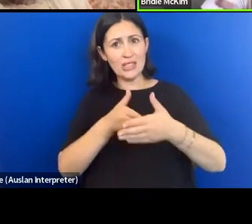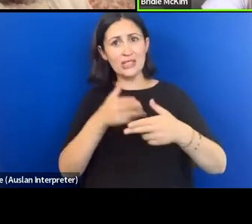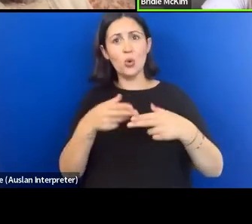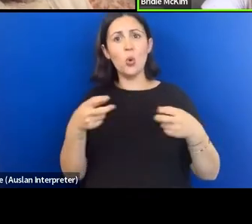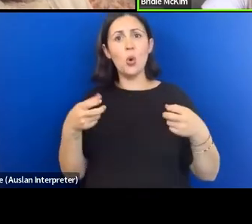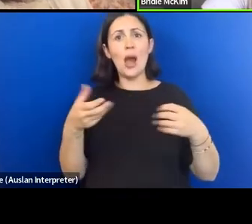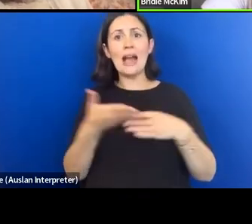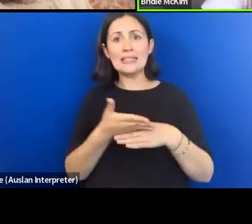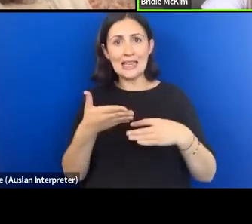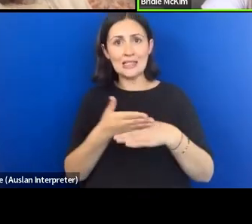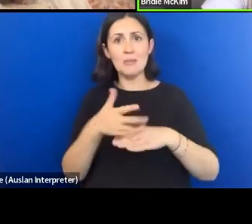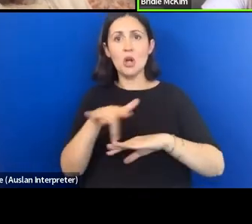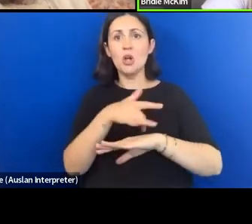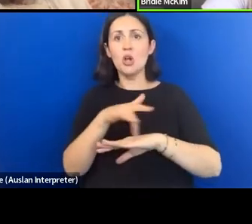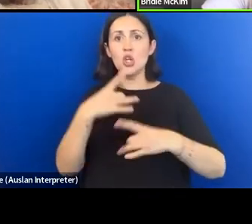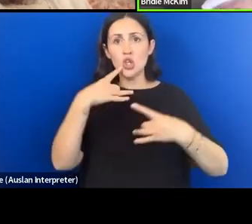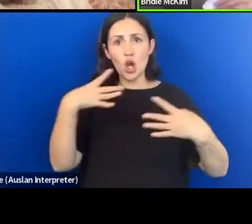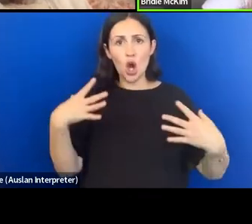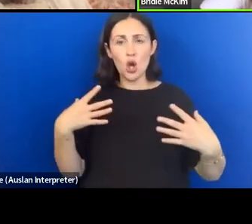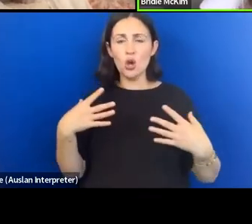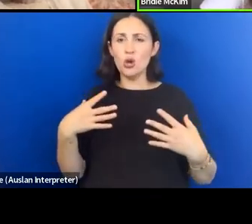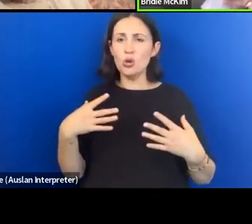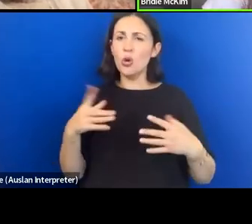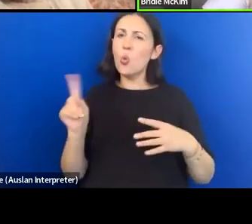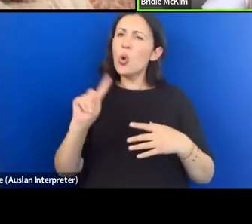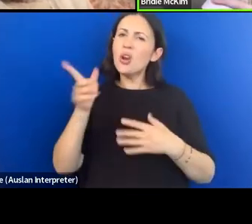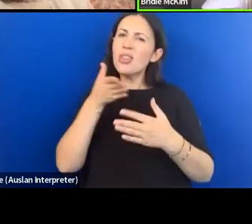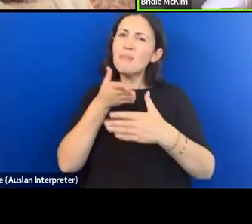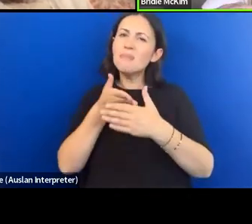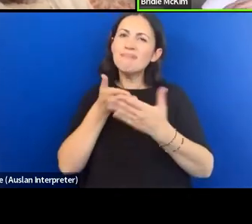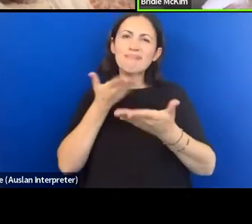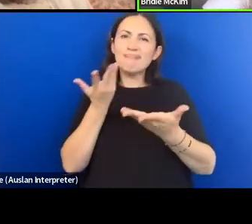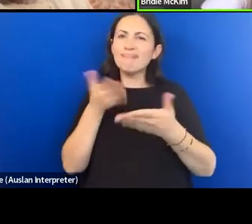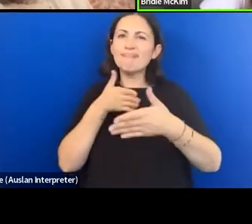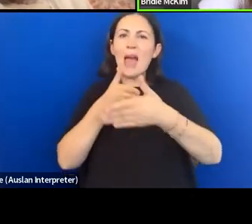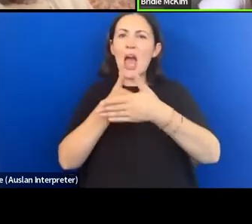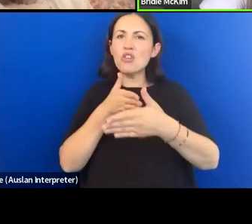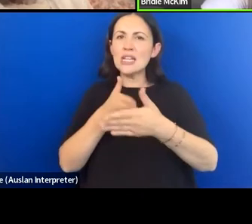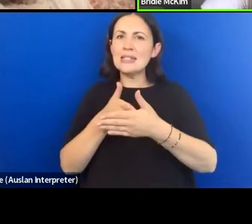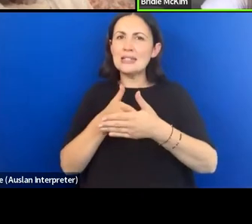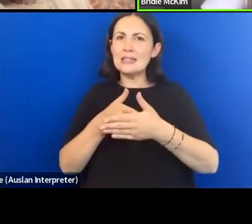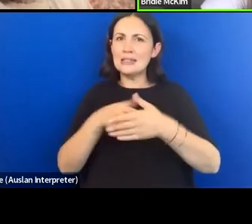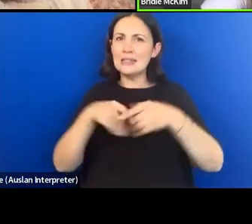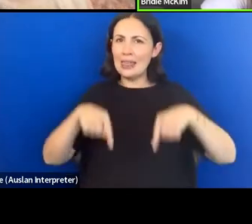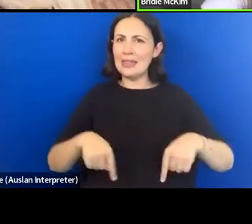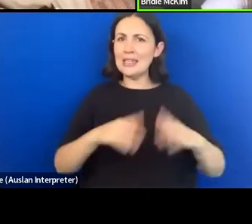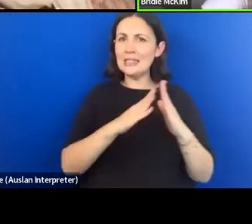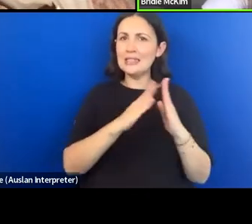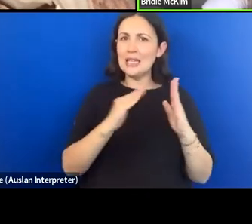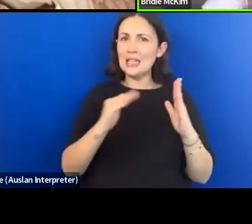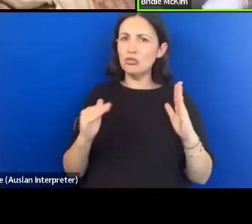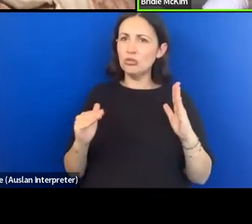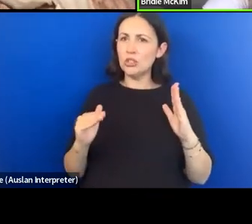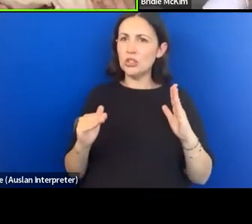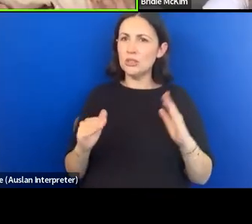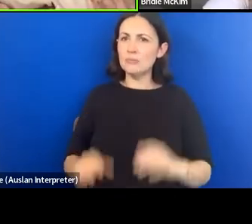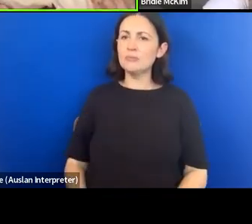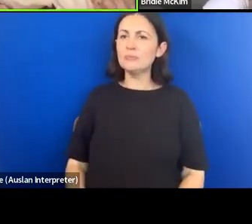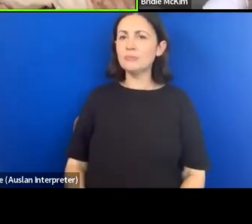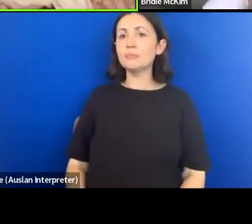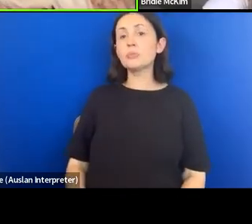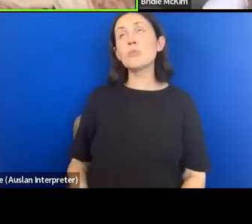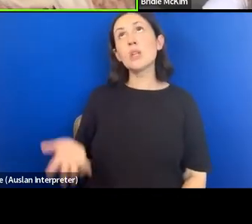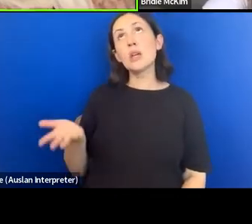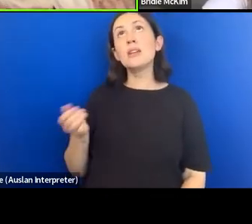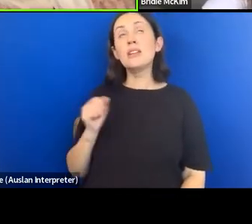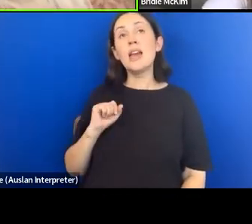practice or any accessible work the benchmark and the standard within our industry? What have you come across? I think